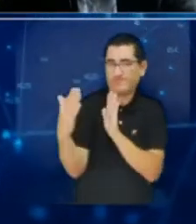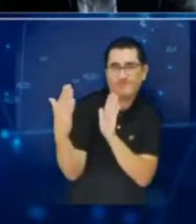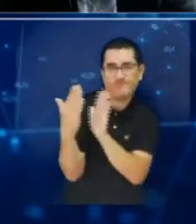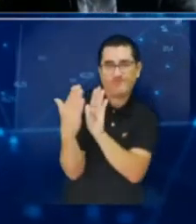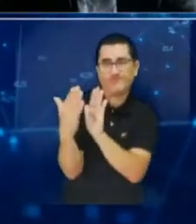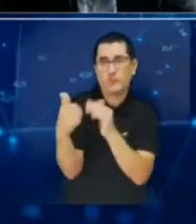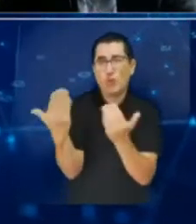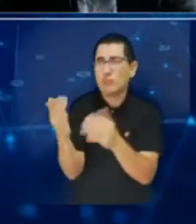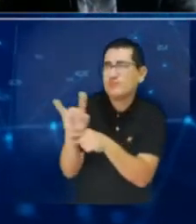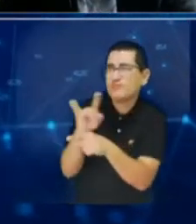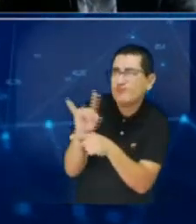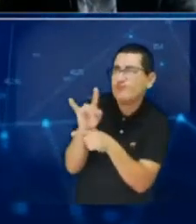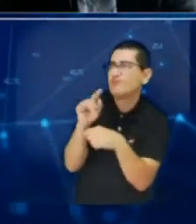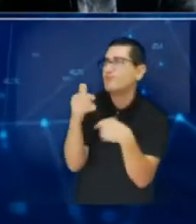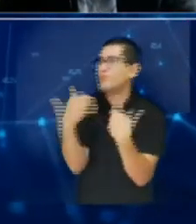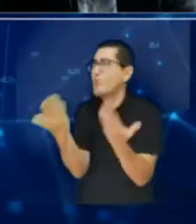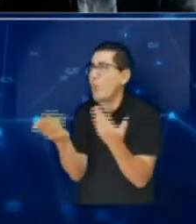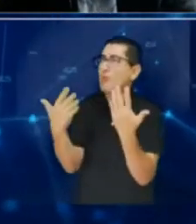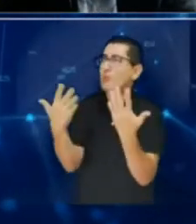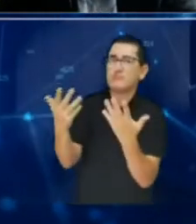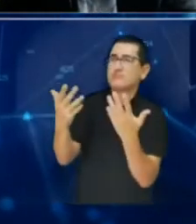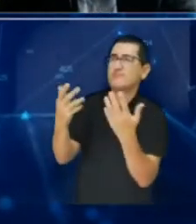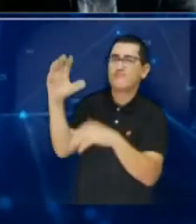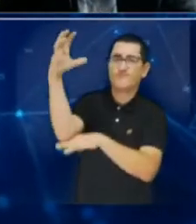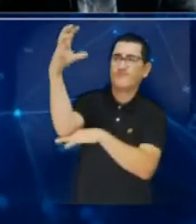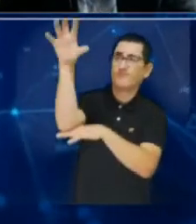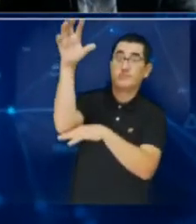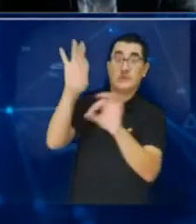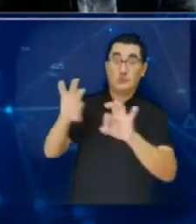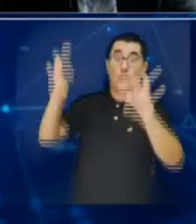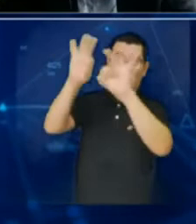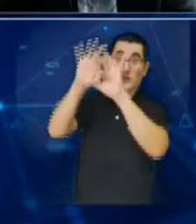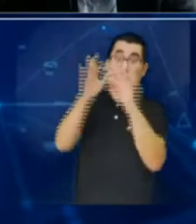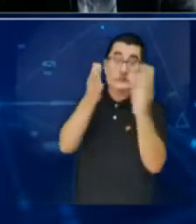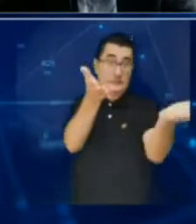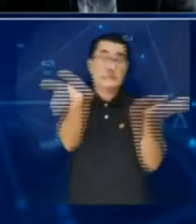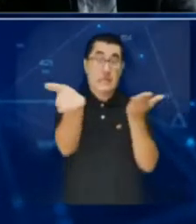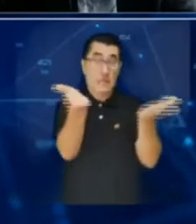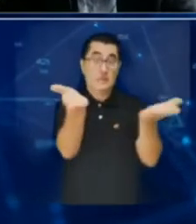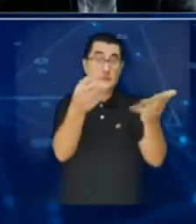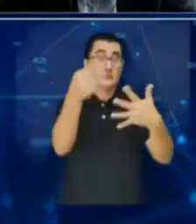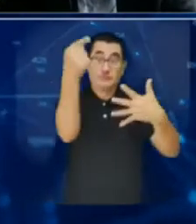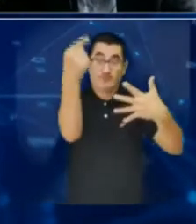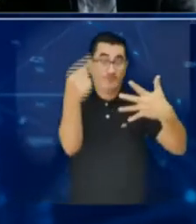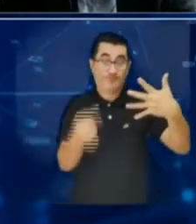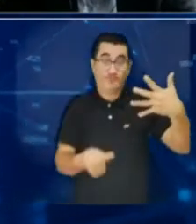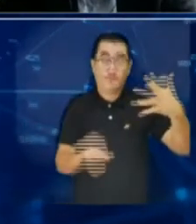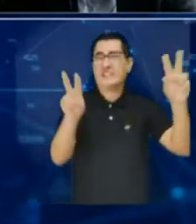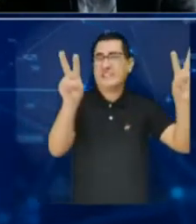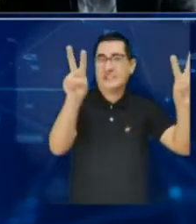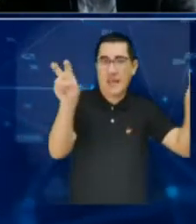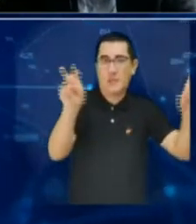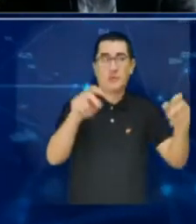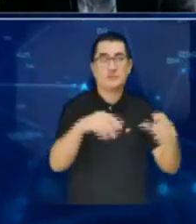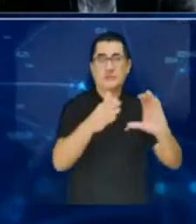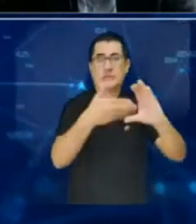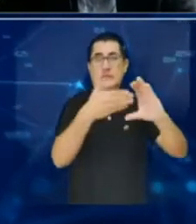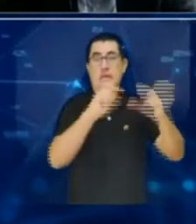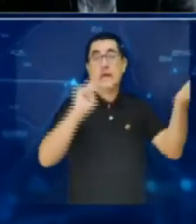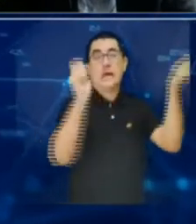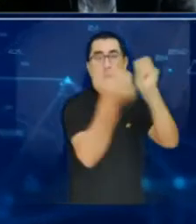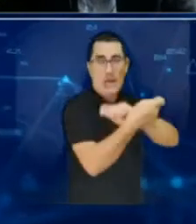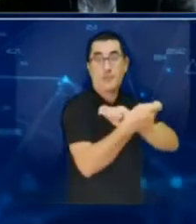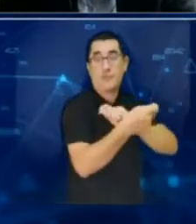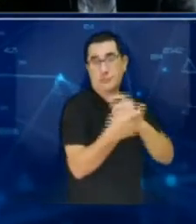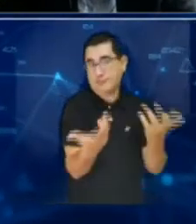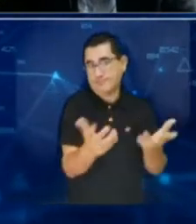a kind of nearness or utilization. These services are useful for